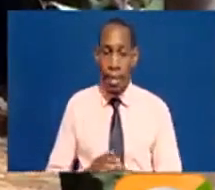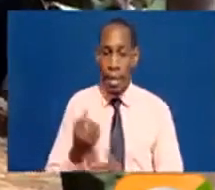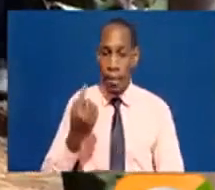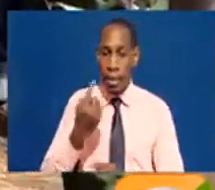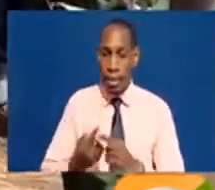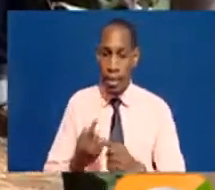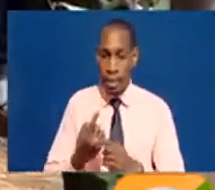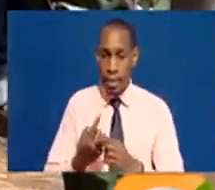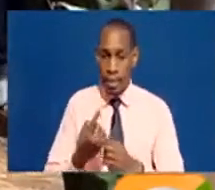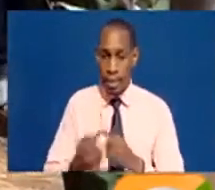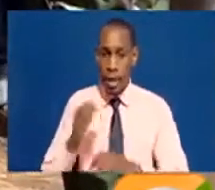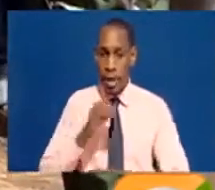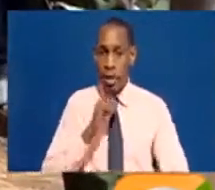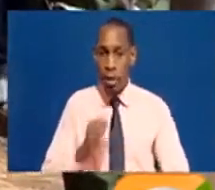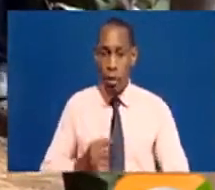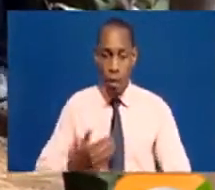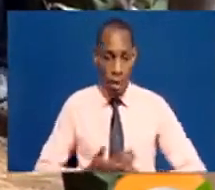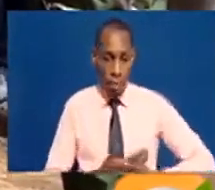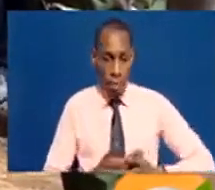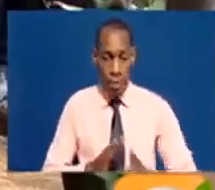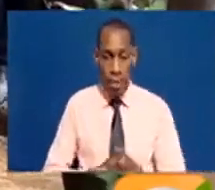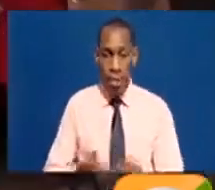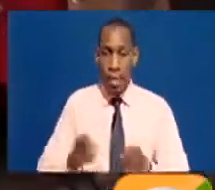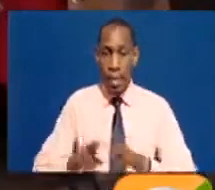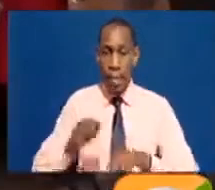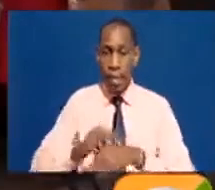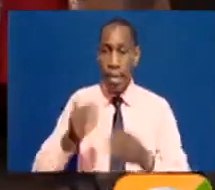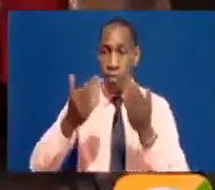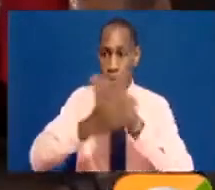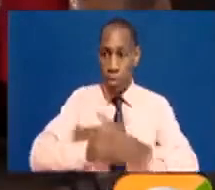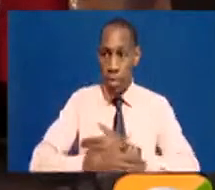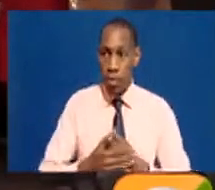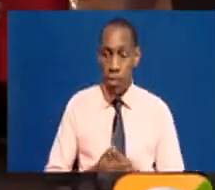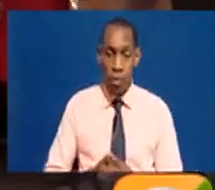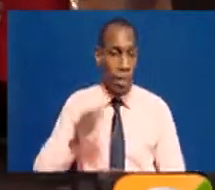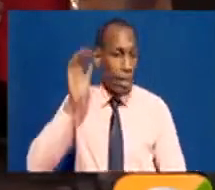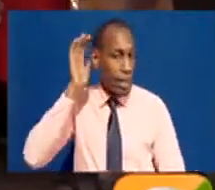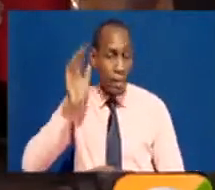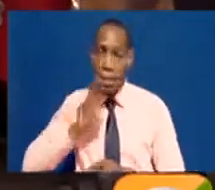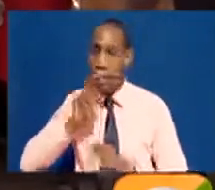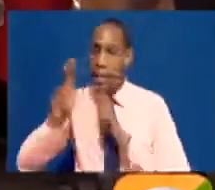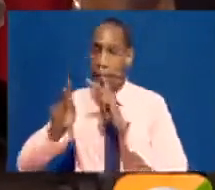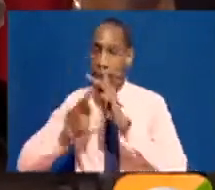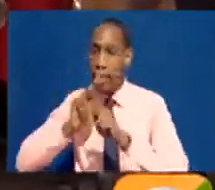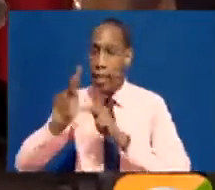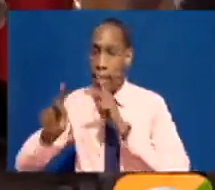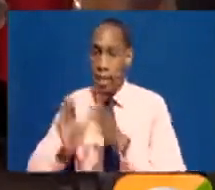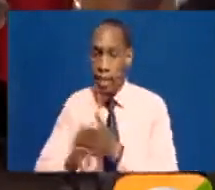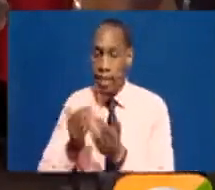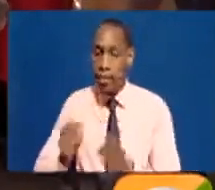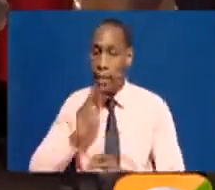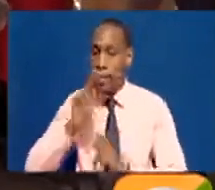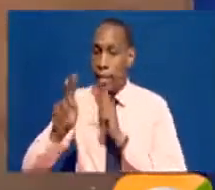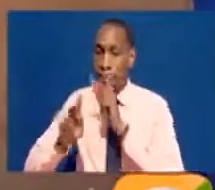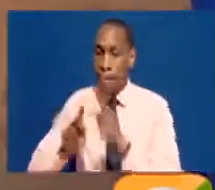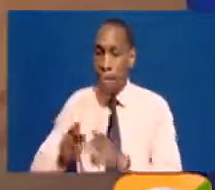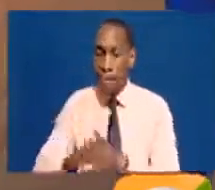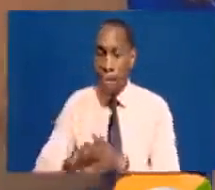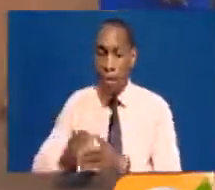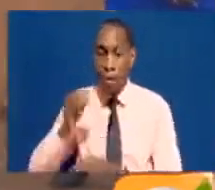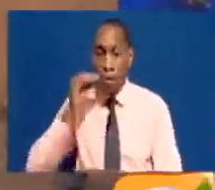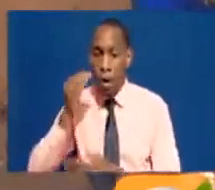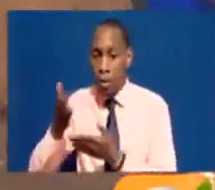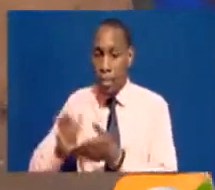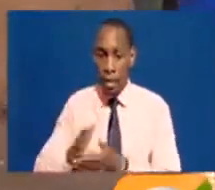one-year-old child that happened in the dead of the night. Niweza kusikia nduru. Watoto wakipiga nduru kwa hii boma.